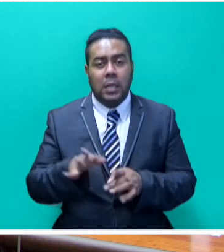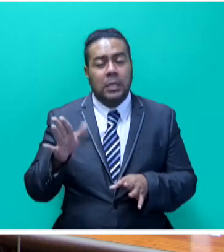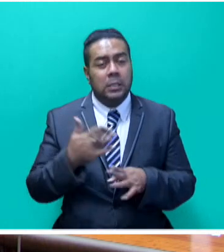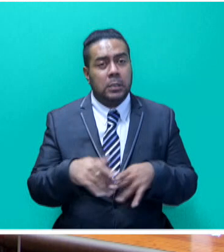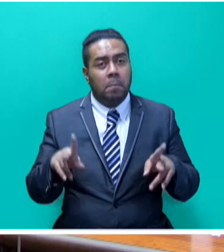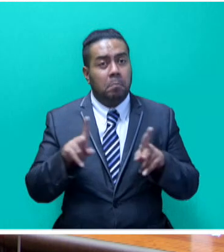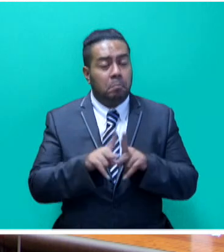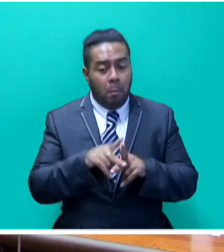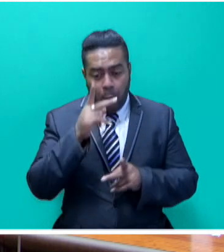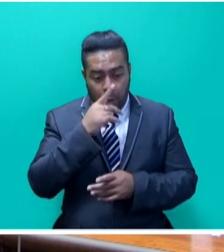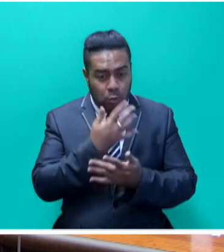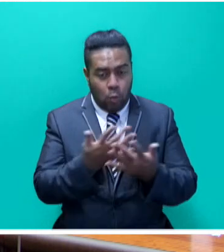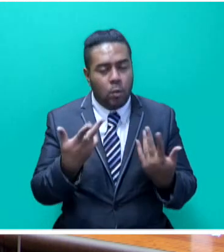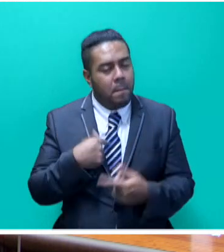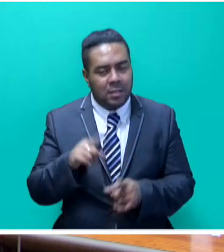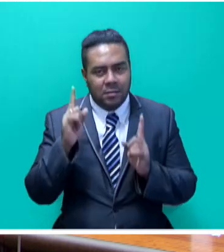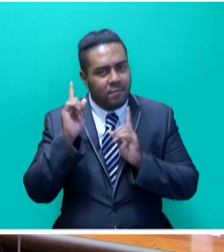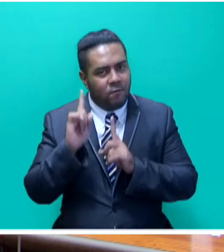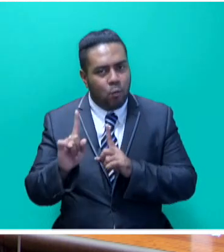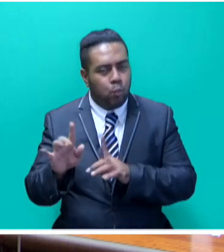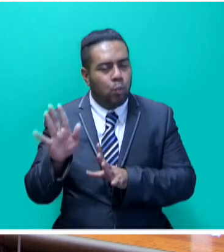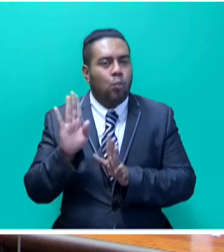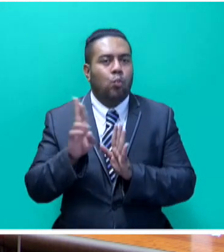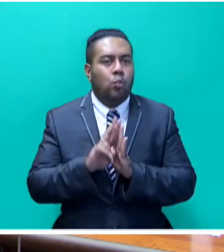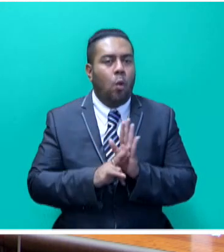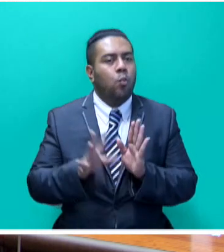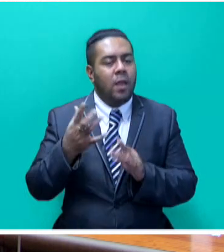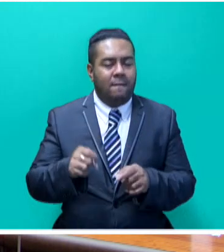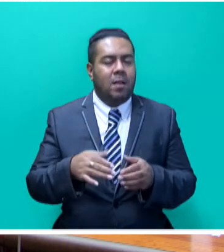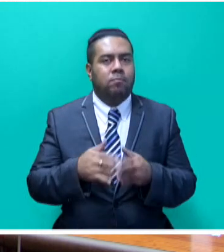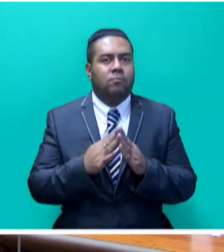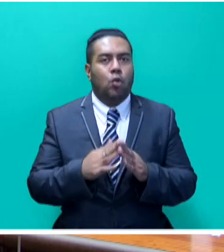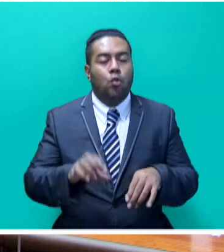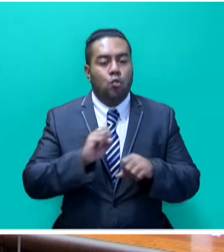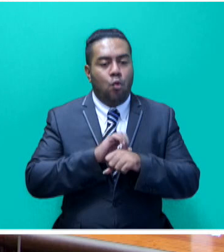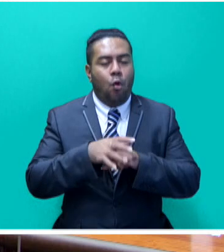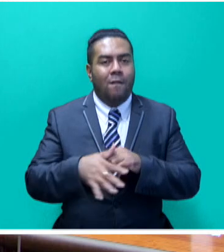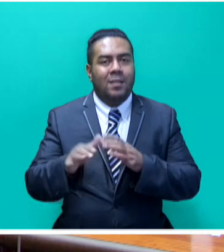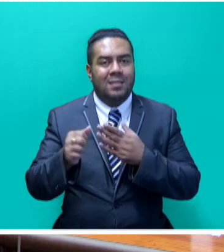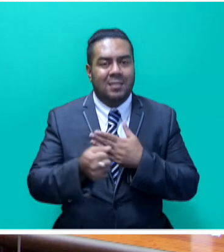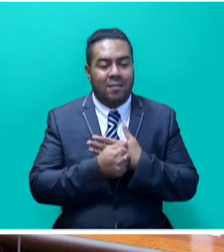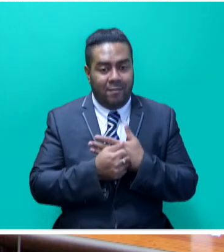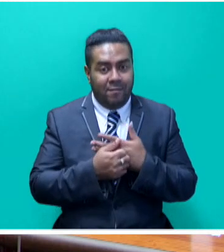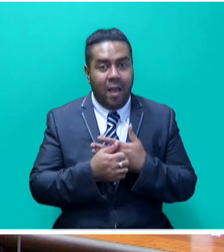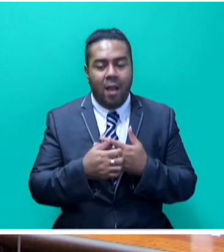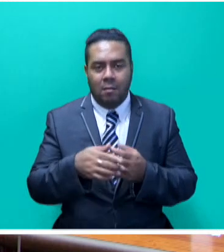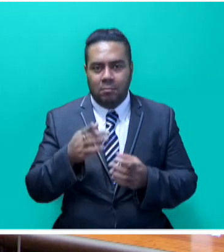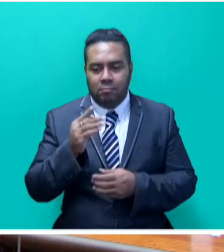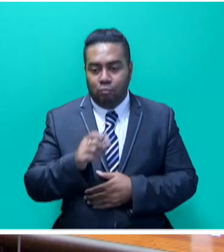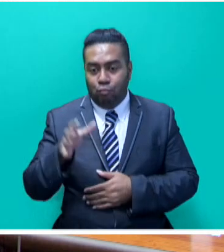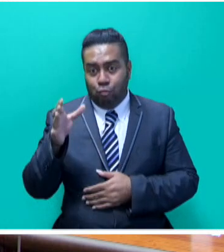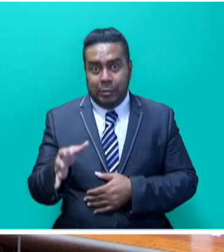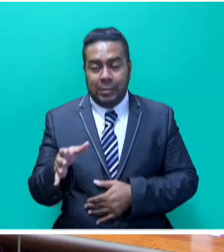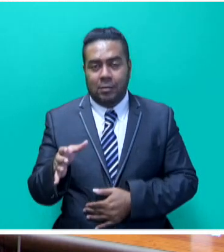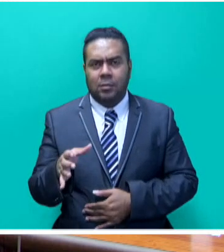we must adhere. We have established COVID-safe ambassadors to monitor compliance by businesses to the